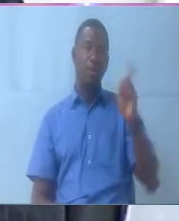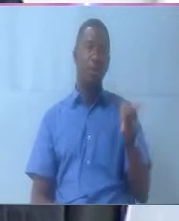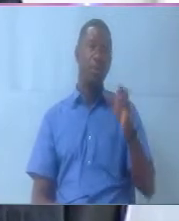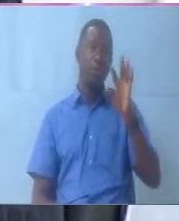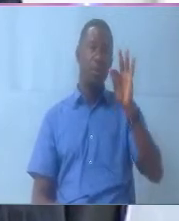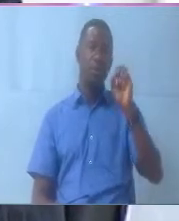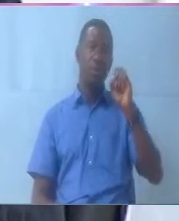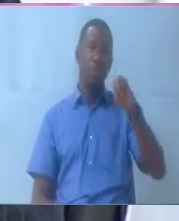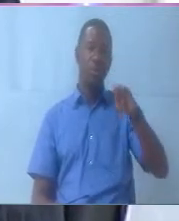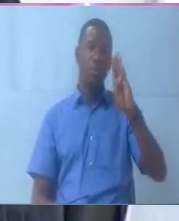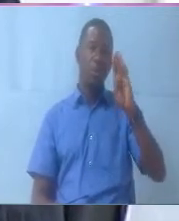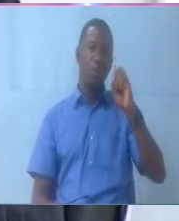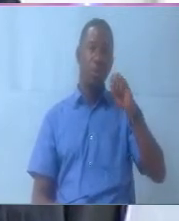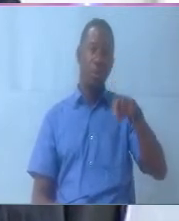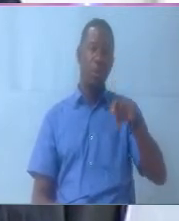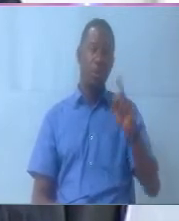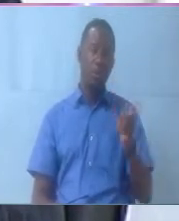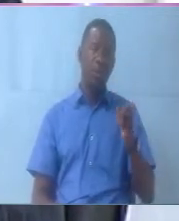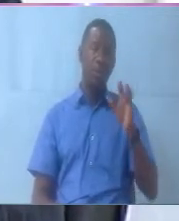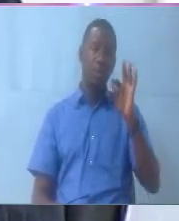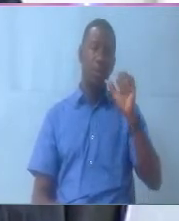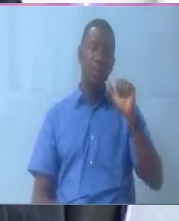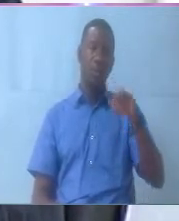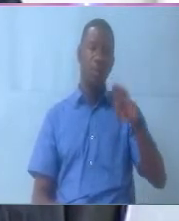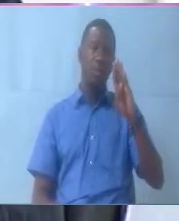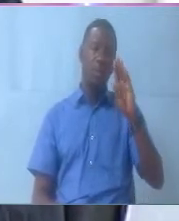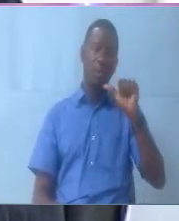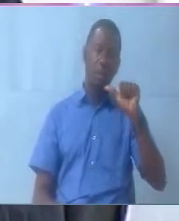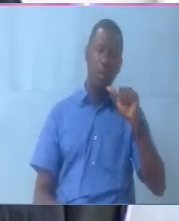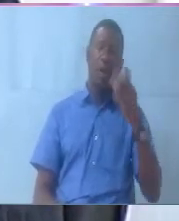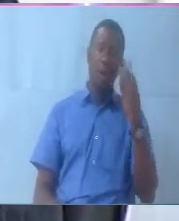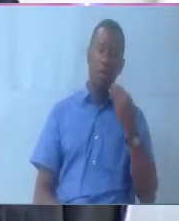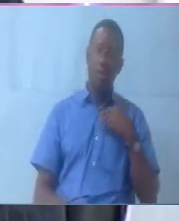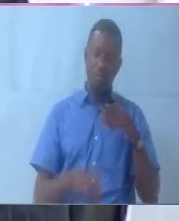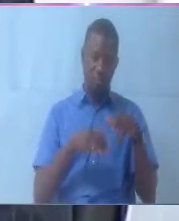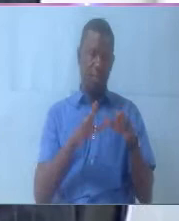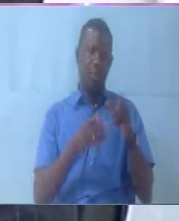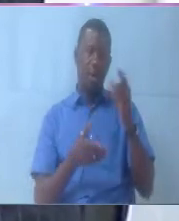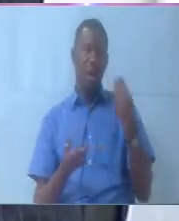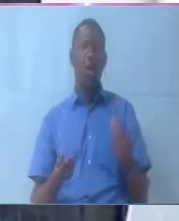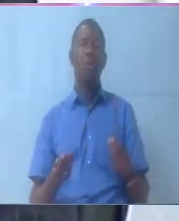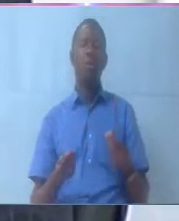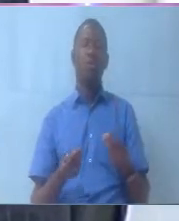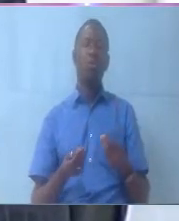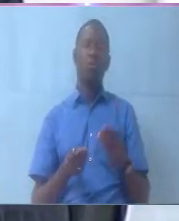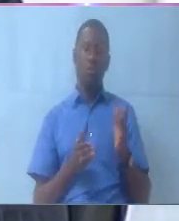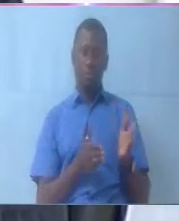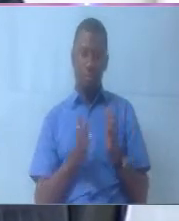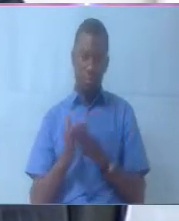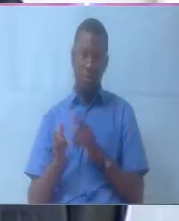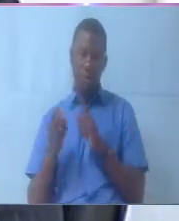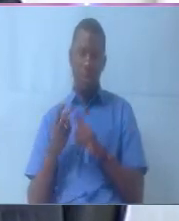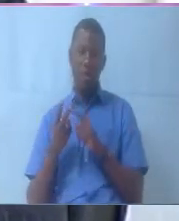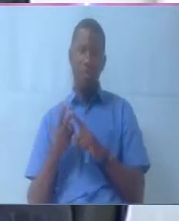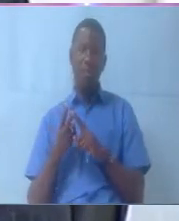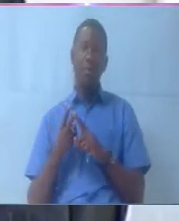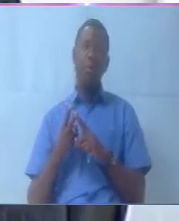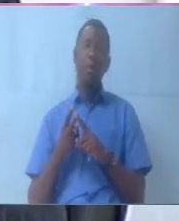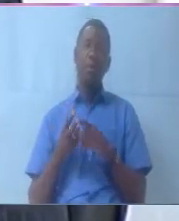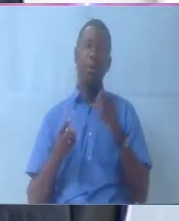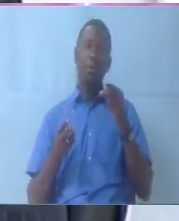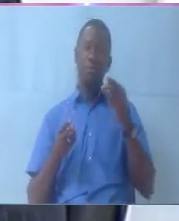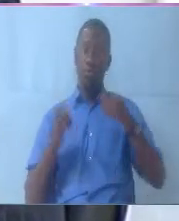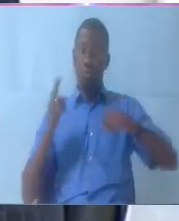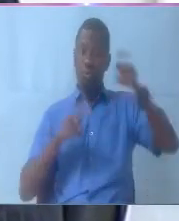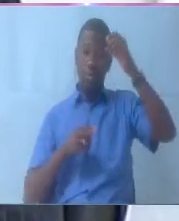la kito to hanufo menata ke sartoti yala do ko ya bay do ko. We have another Supreme Court judge called Justice Mam Yasin C.